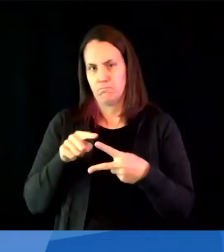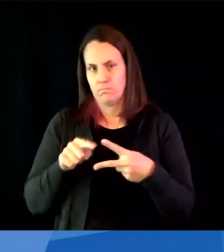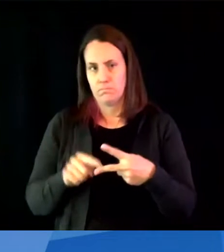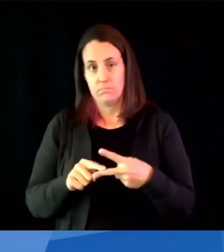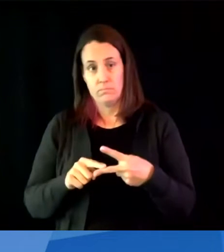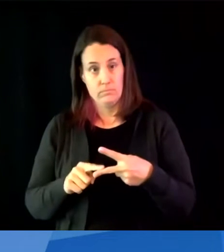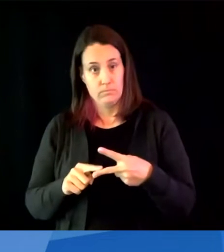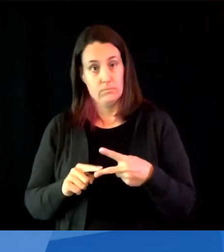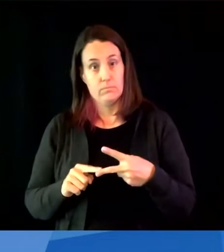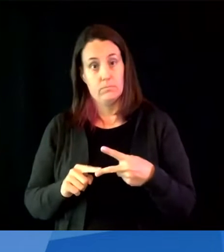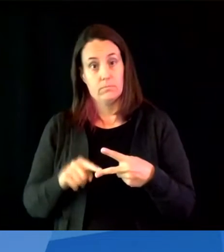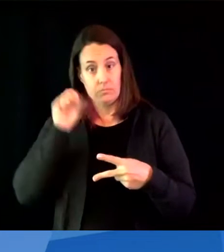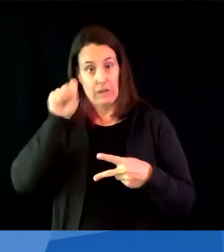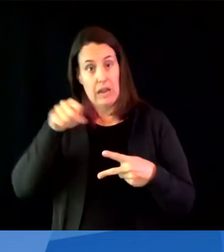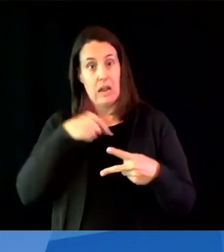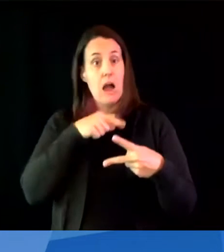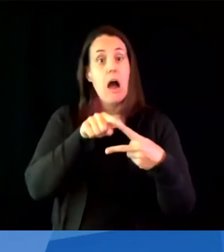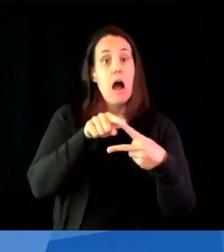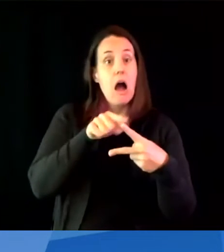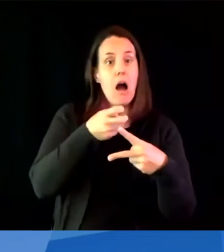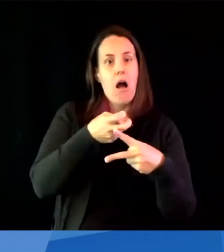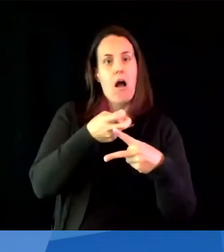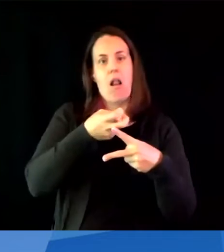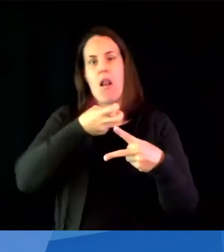in the Milwaukee area?